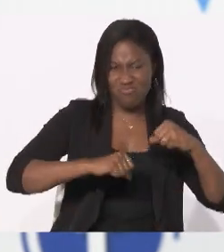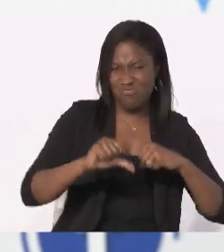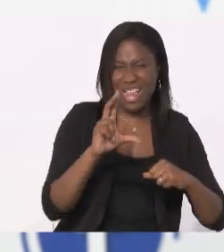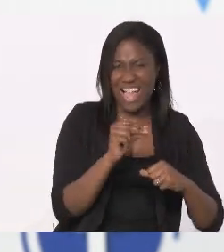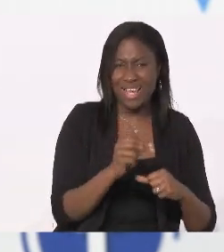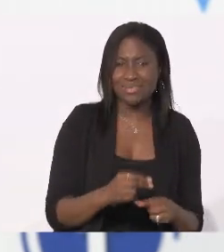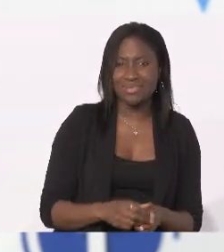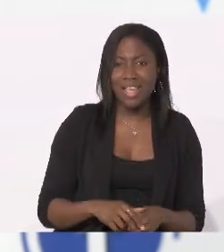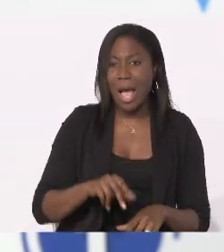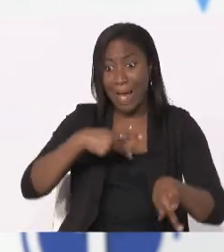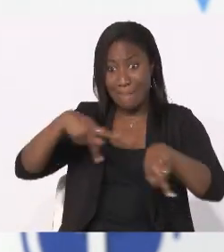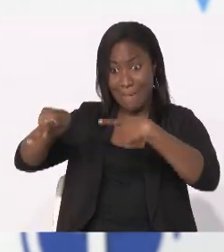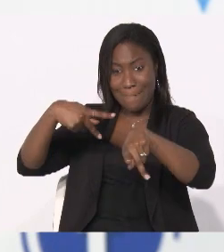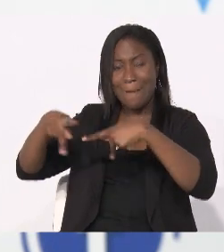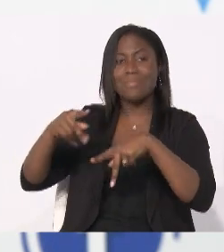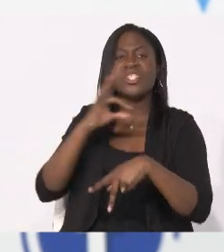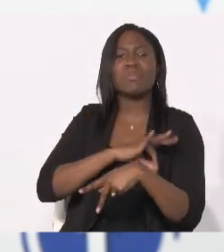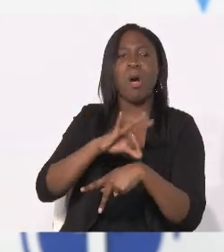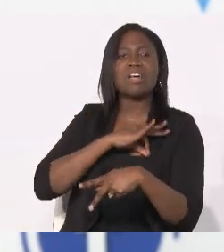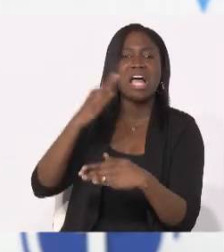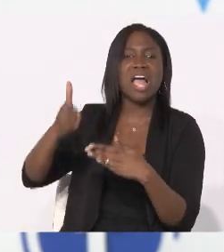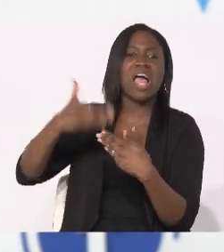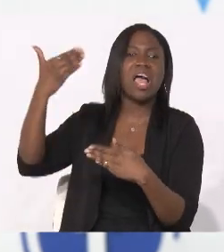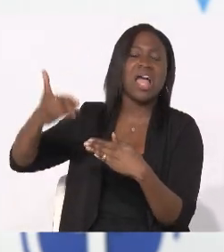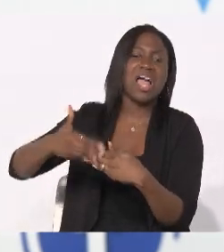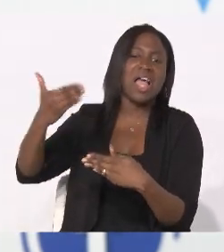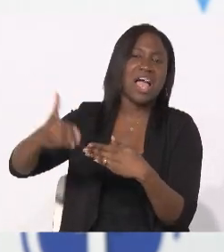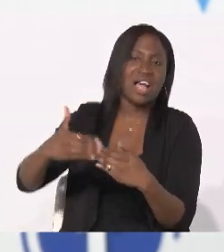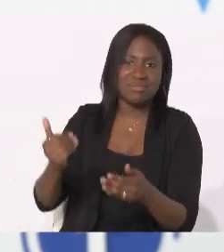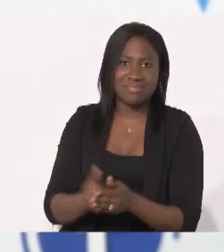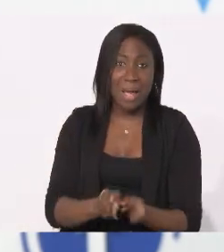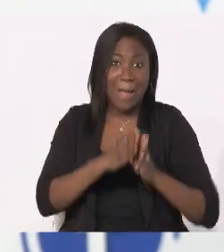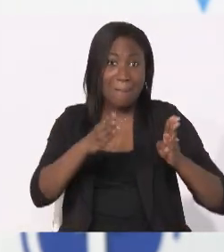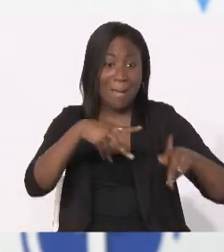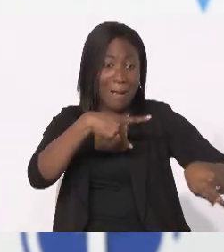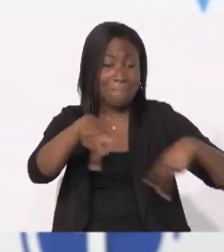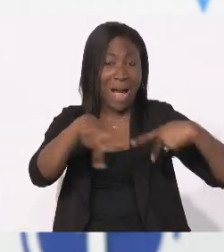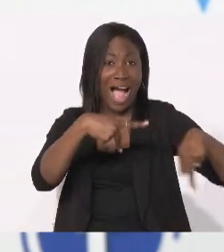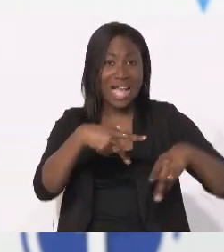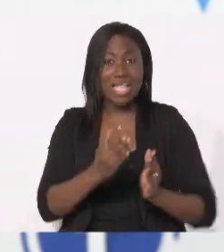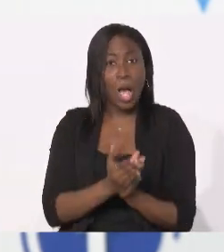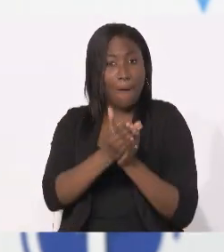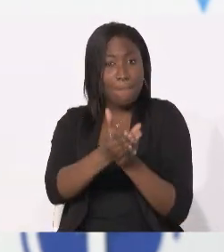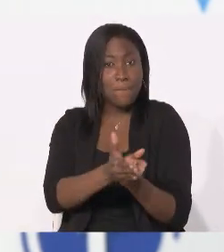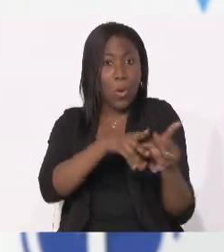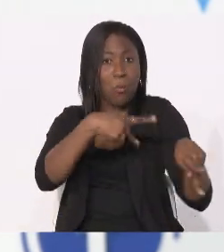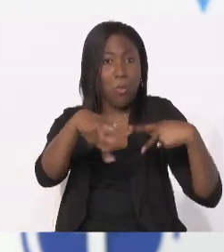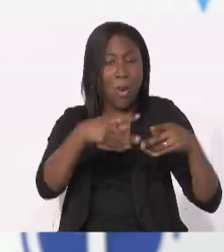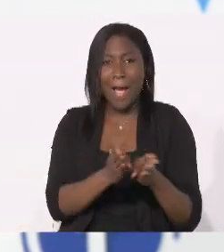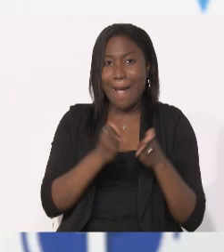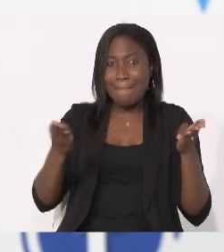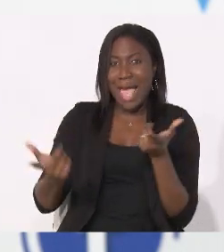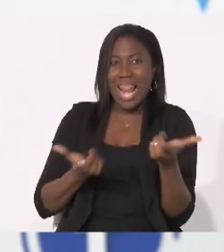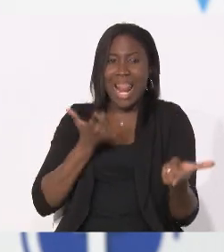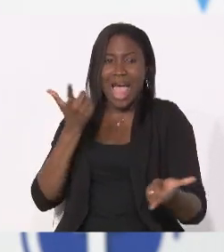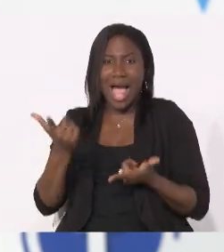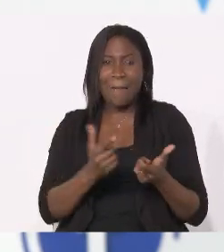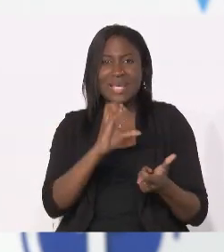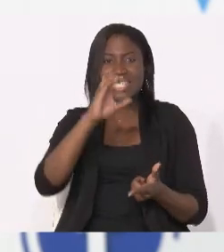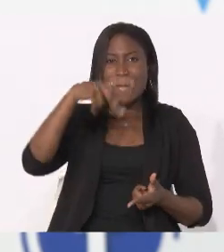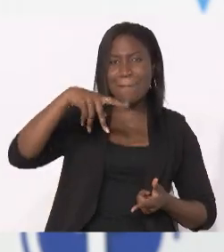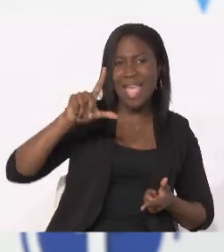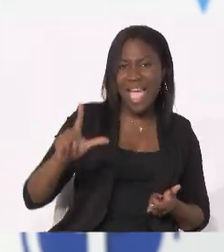need people throughout the private sector who could say, well, you know what, even if... I have a good example